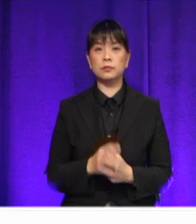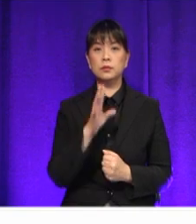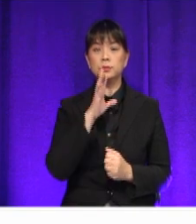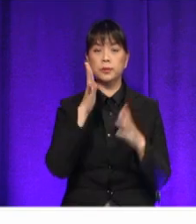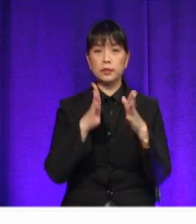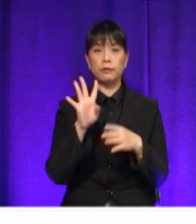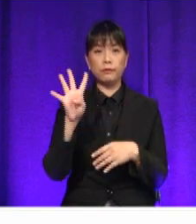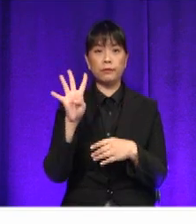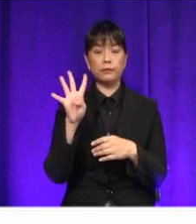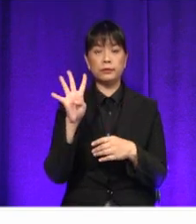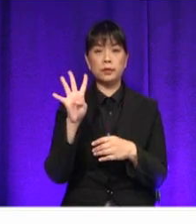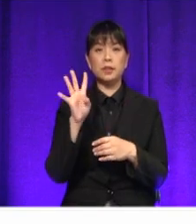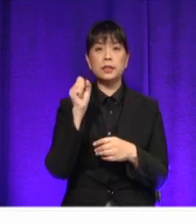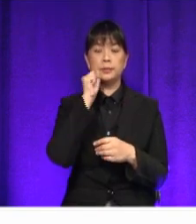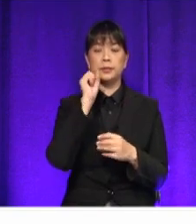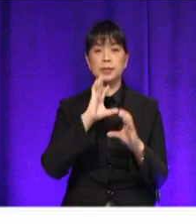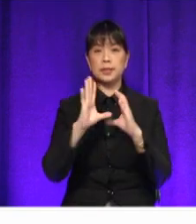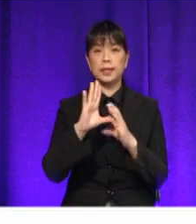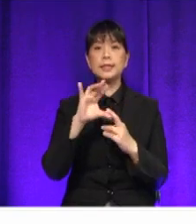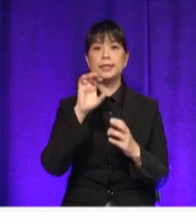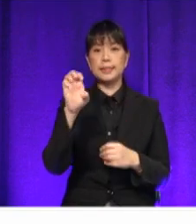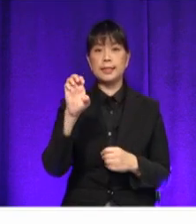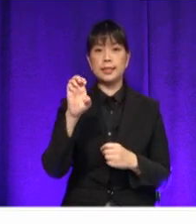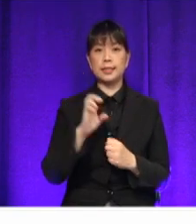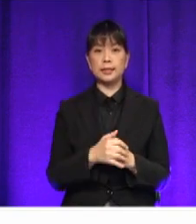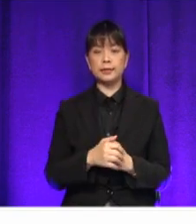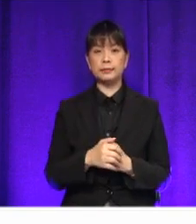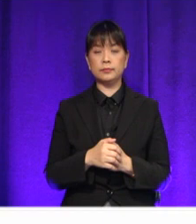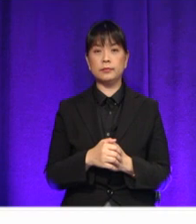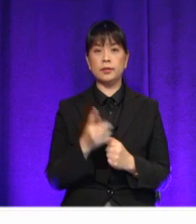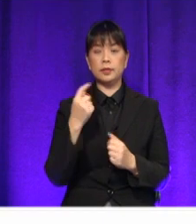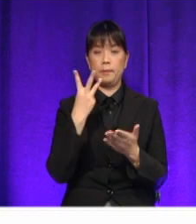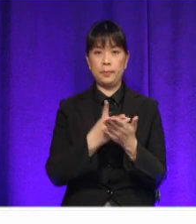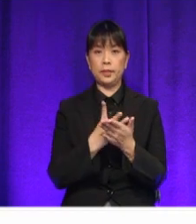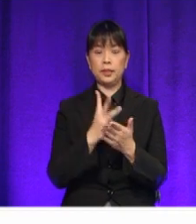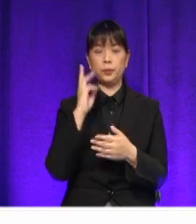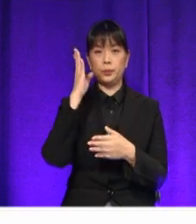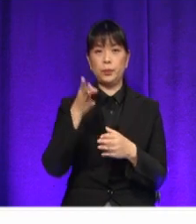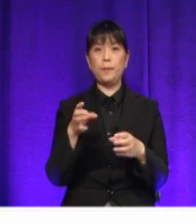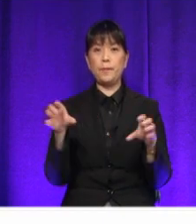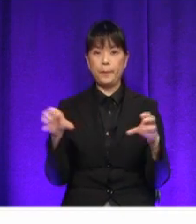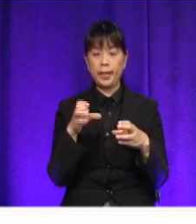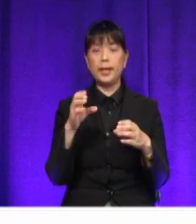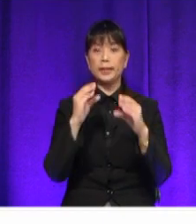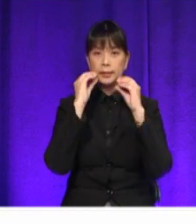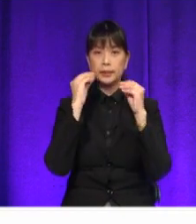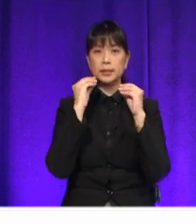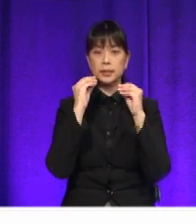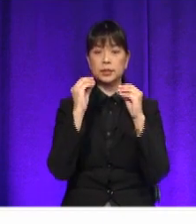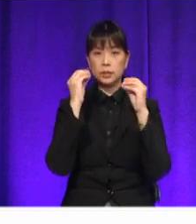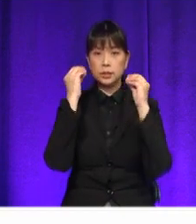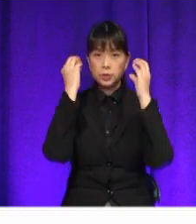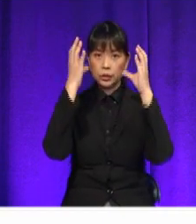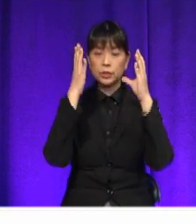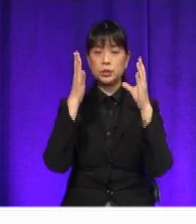Sure. I think it's E. I Sri- think the money will make teaching easier. Yes. What about you, Srivasan?